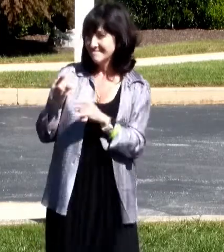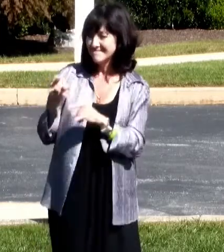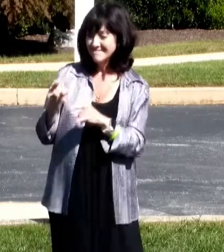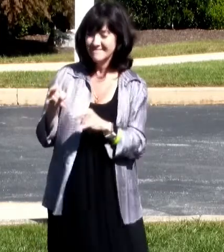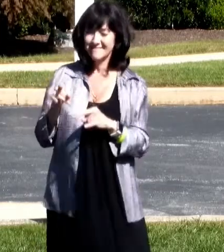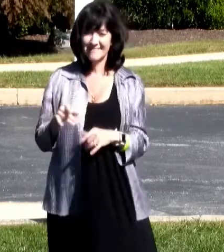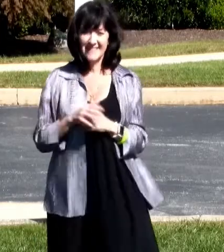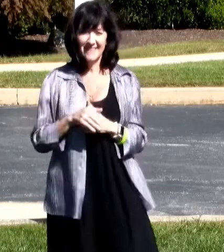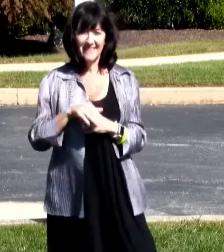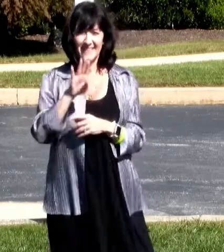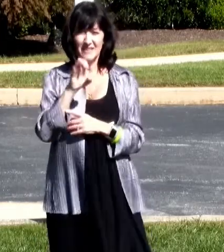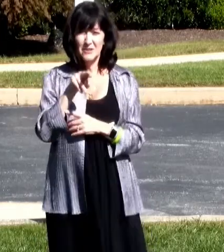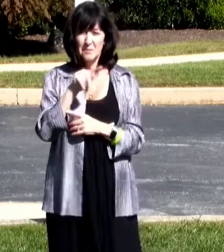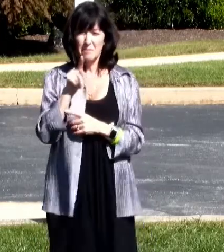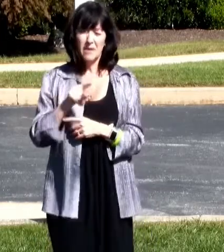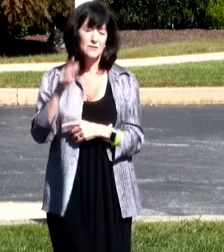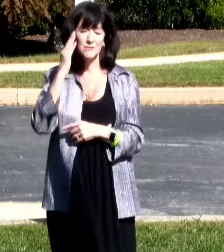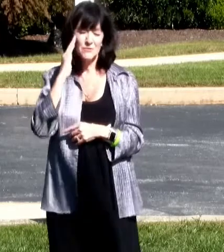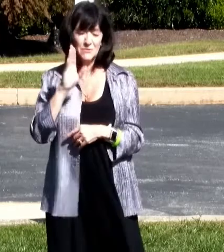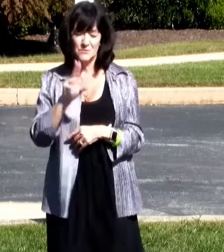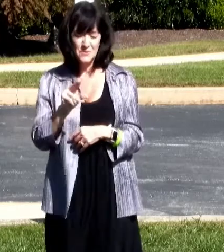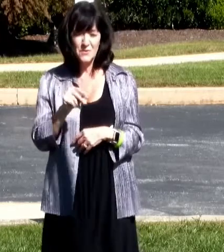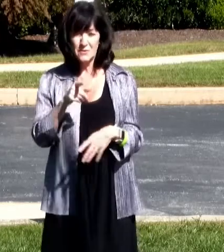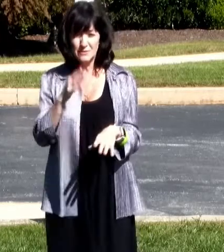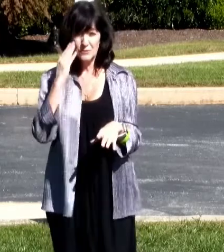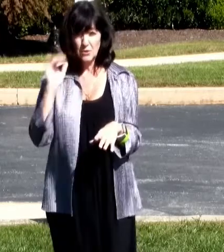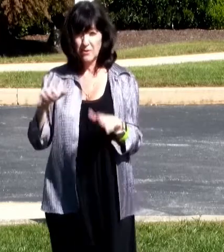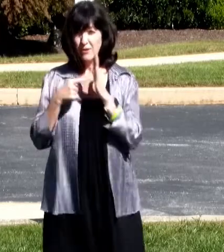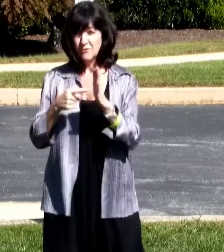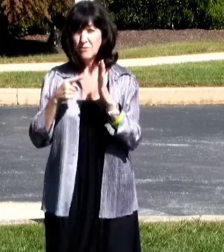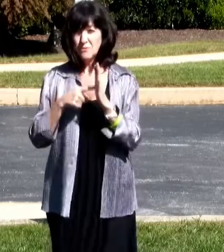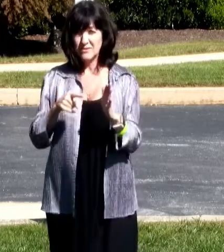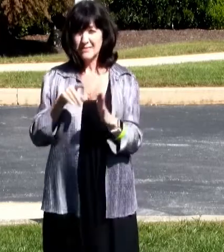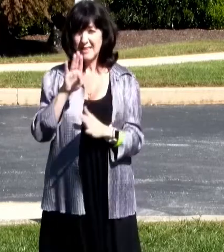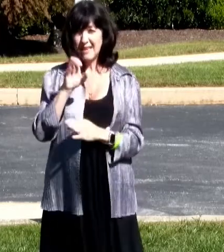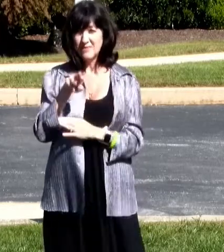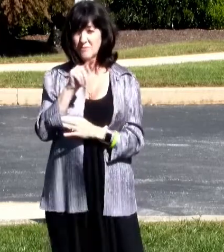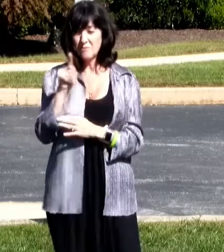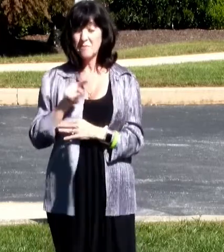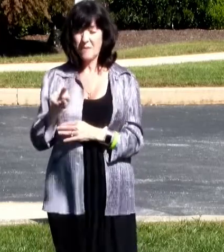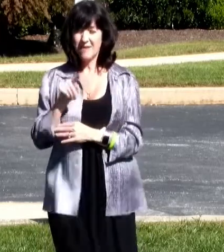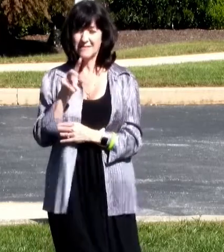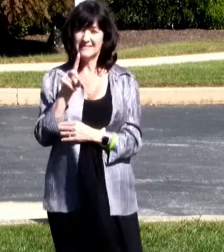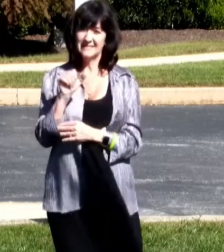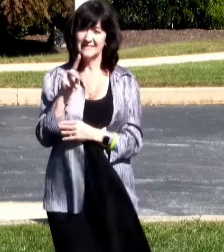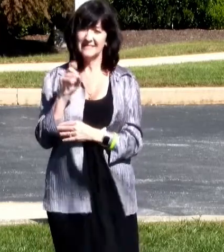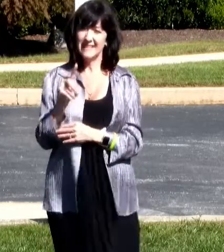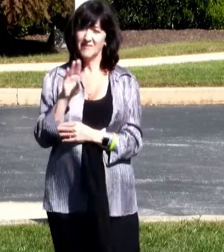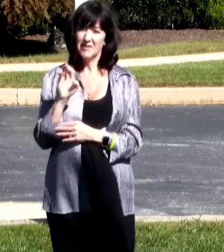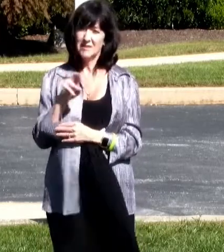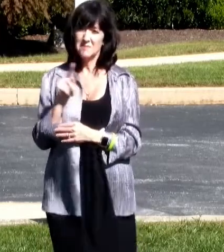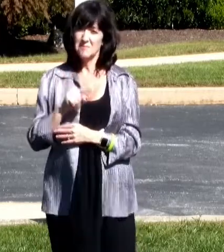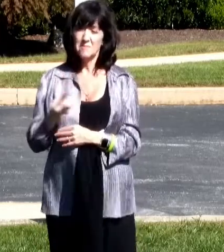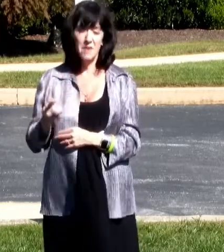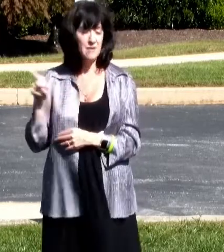servant, and I couldn't possibly speak highly enough of him, Representative David Benz.